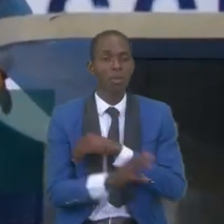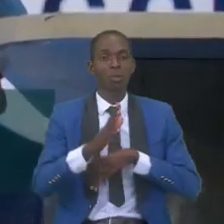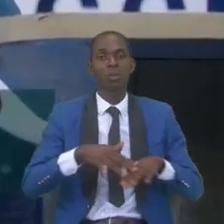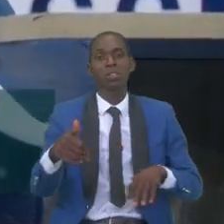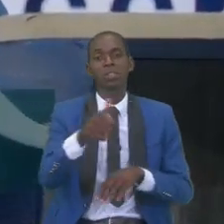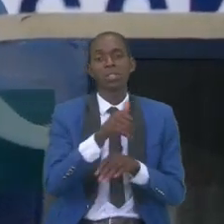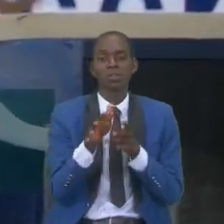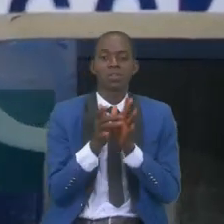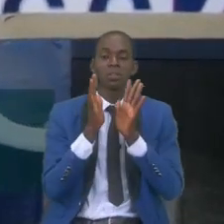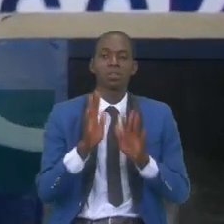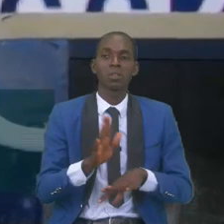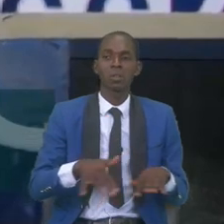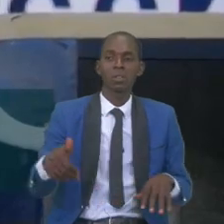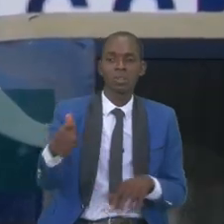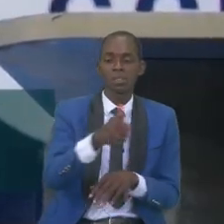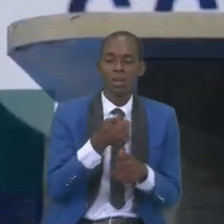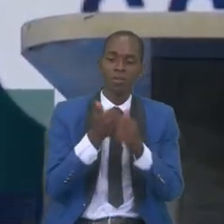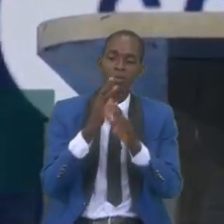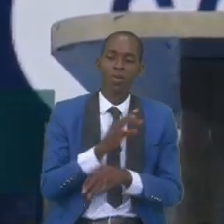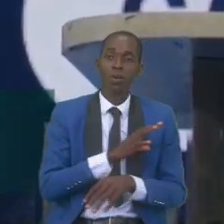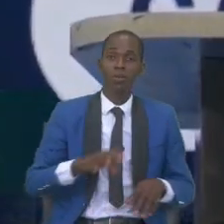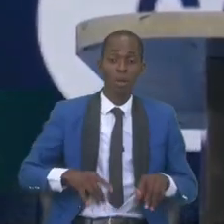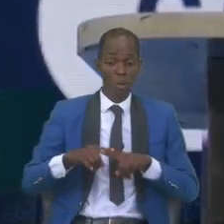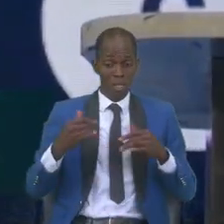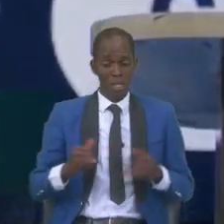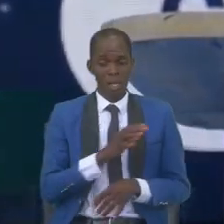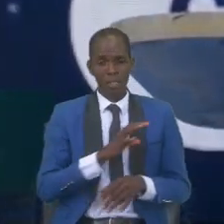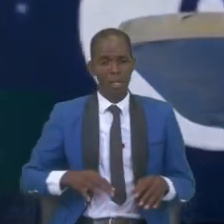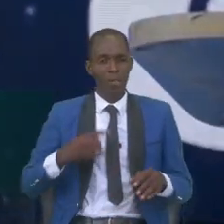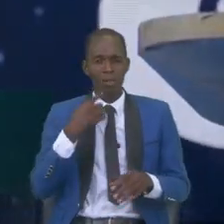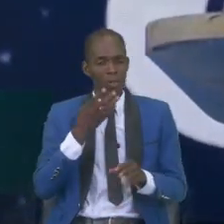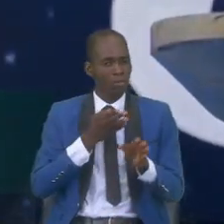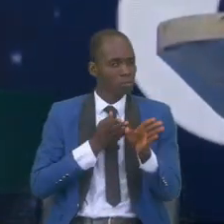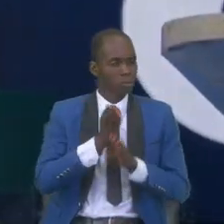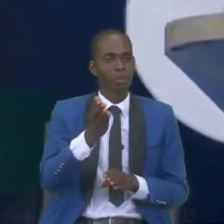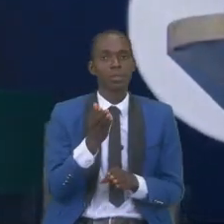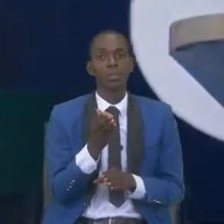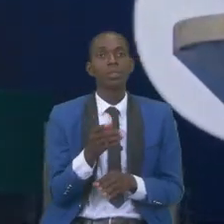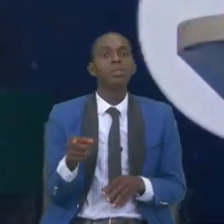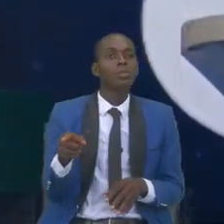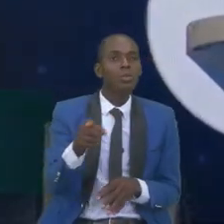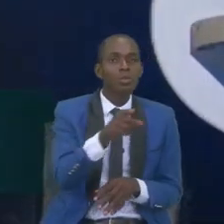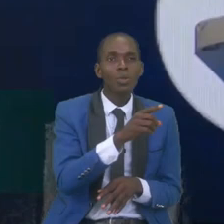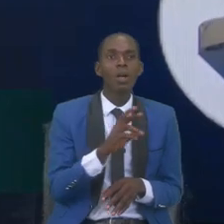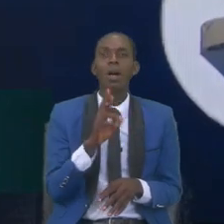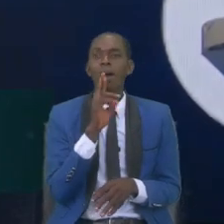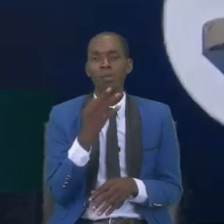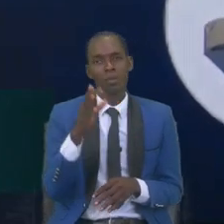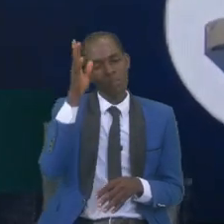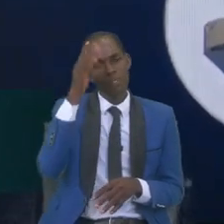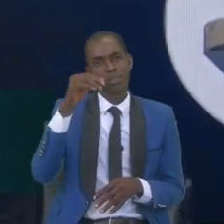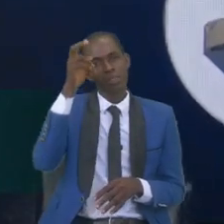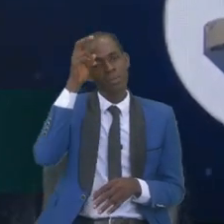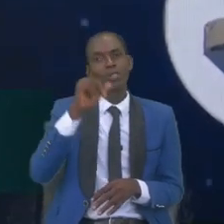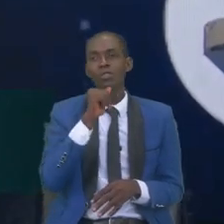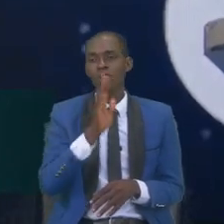yourself followers of Christ. And yet he told them, there are people who might think that they're children of God. They